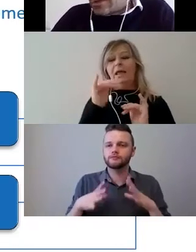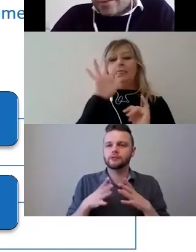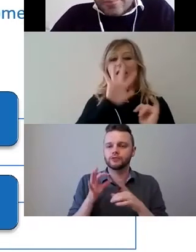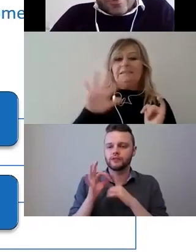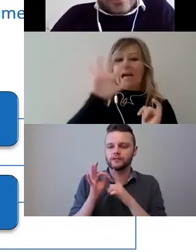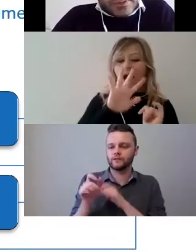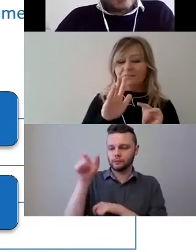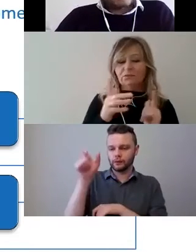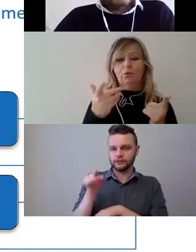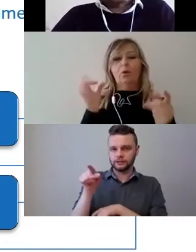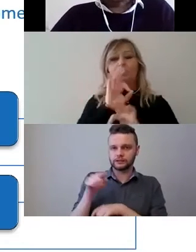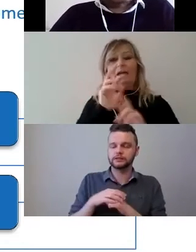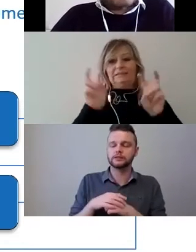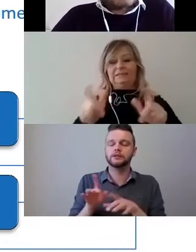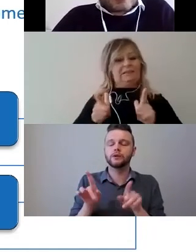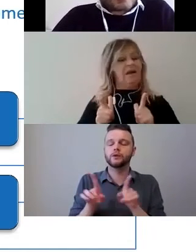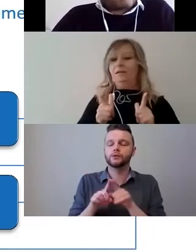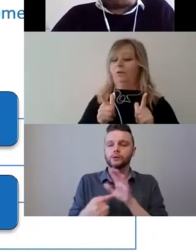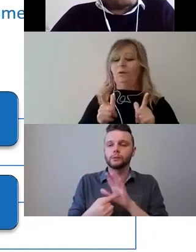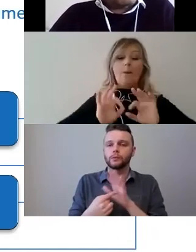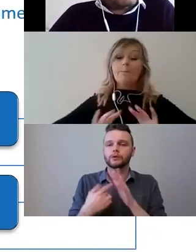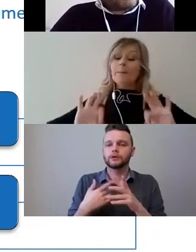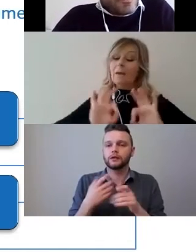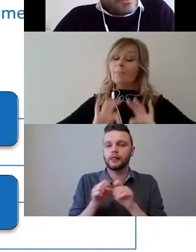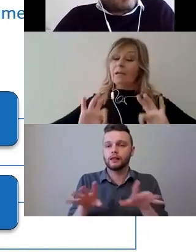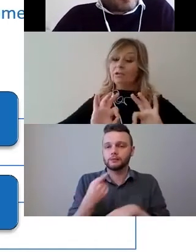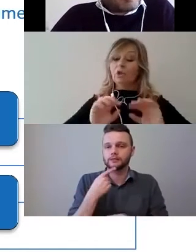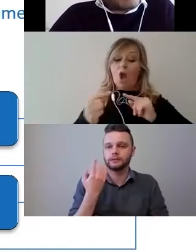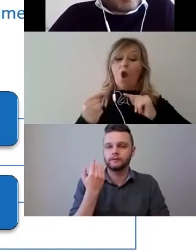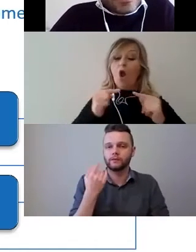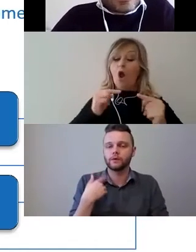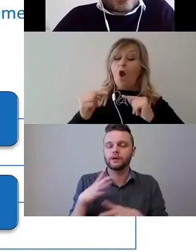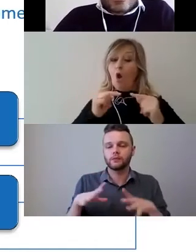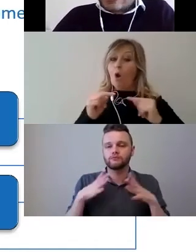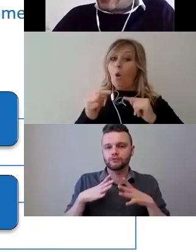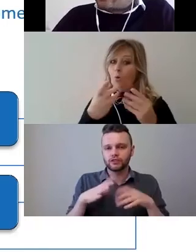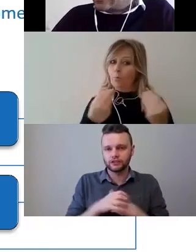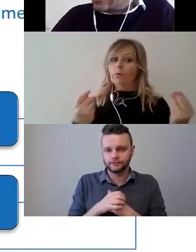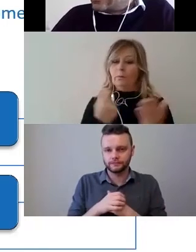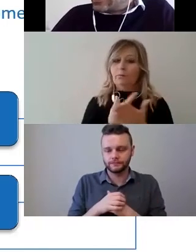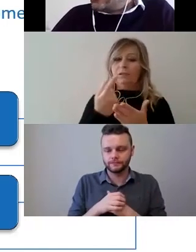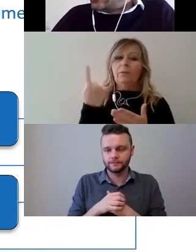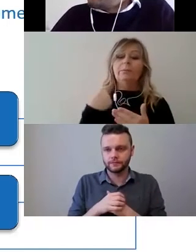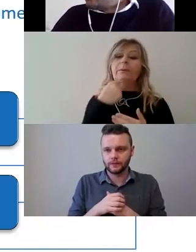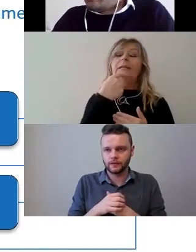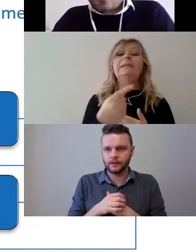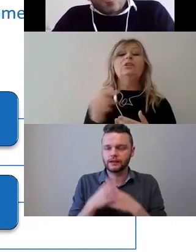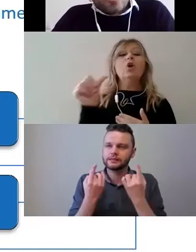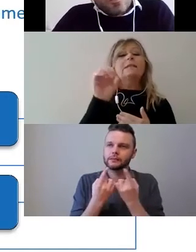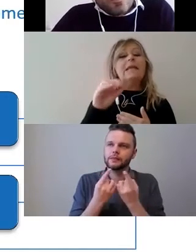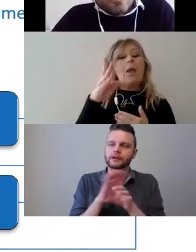also another important thing. As Sebastiano was mentioning before, preparation. This is something that it doesn't